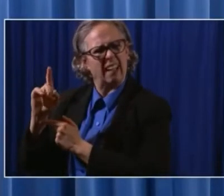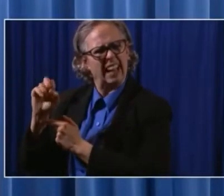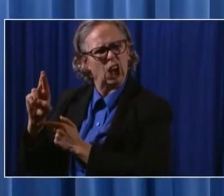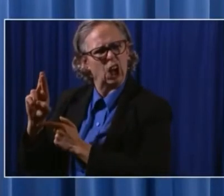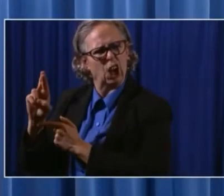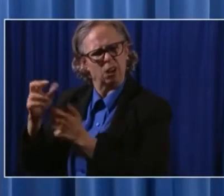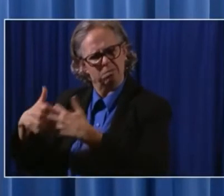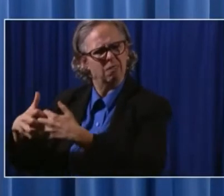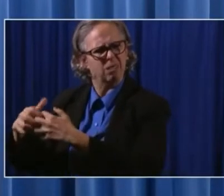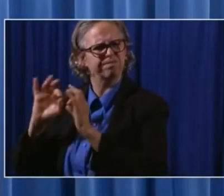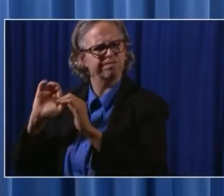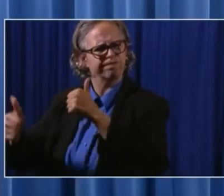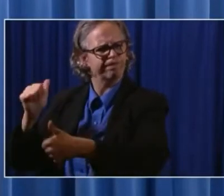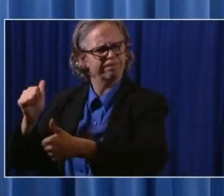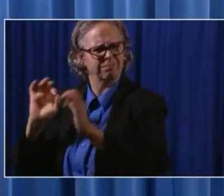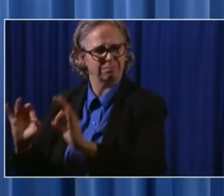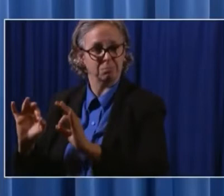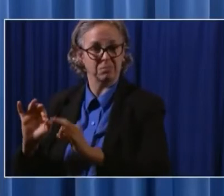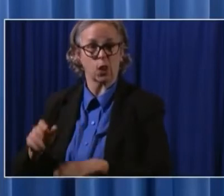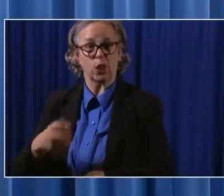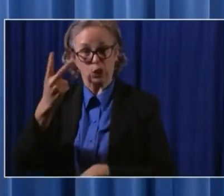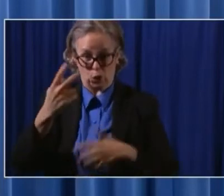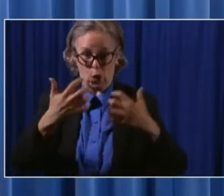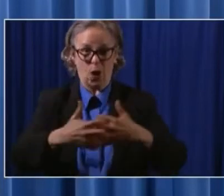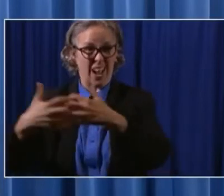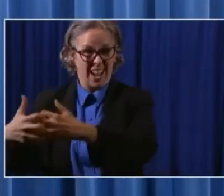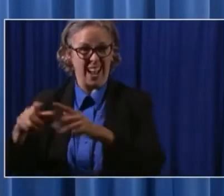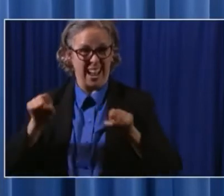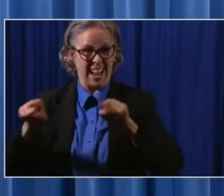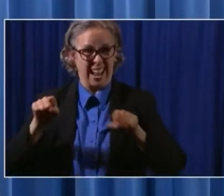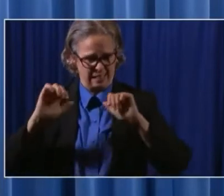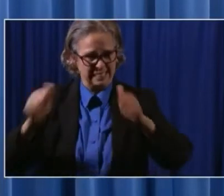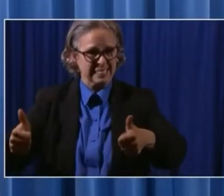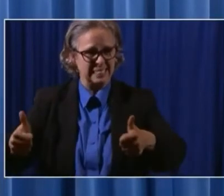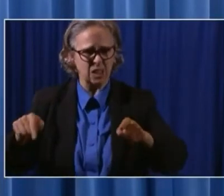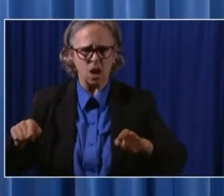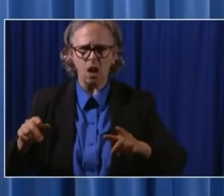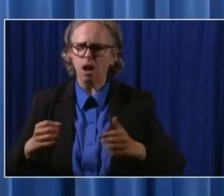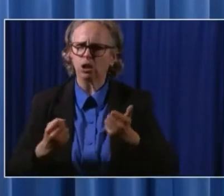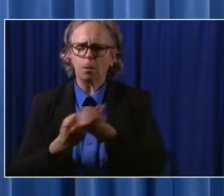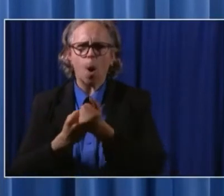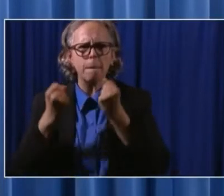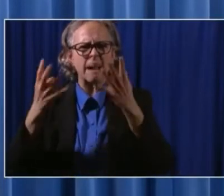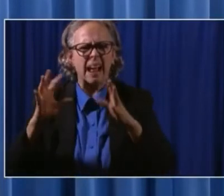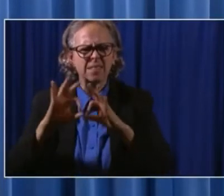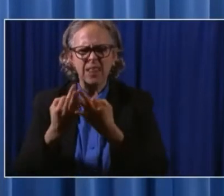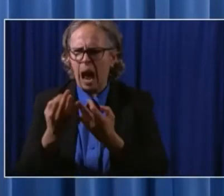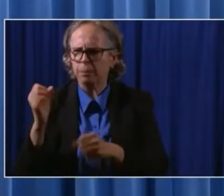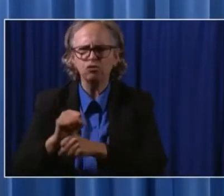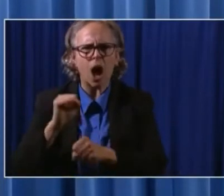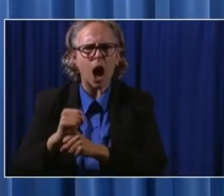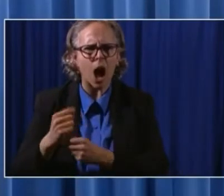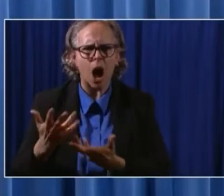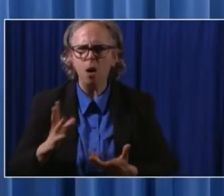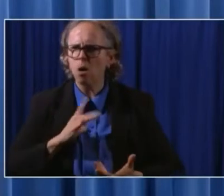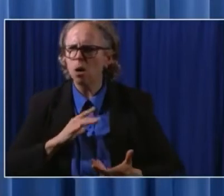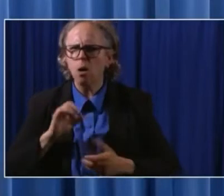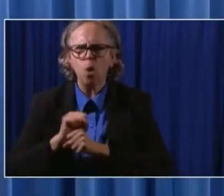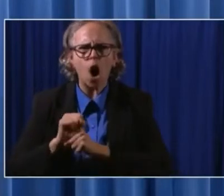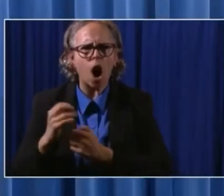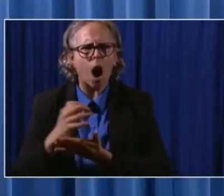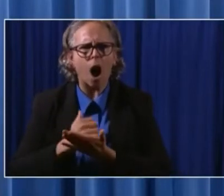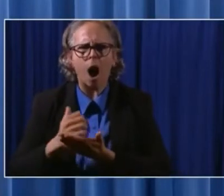represented in those two nuclear power plants. So the policy is the right policy, in my opinion. But that